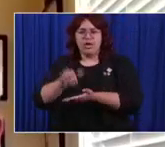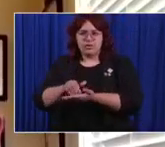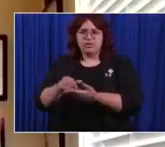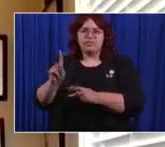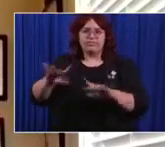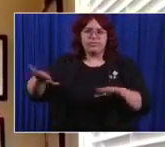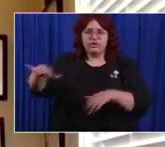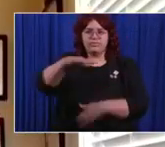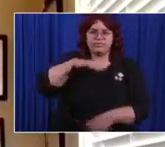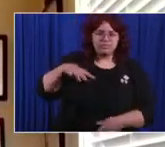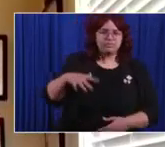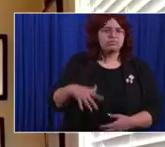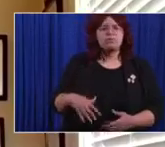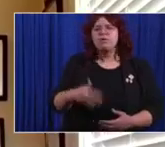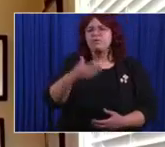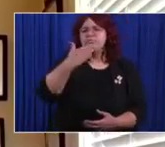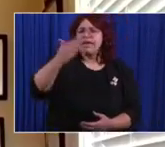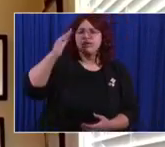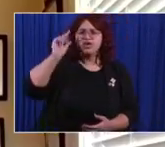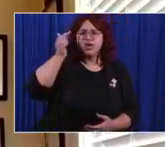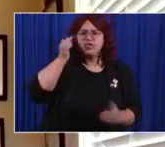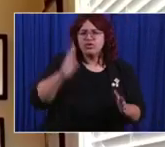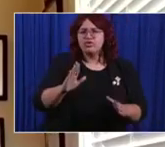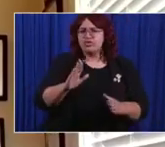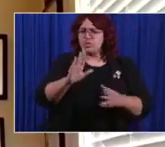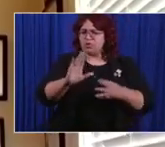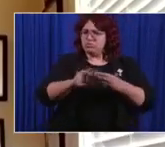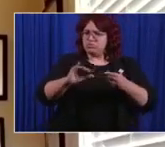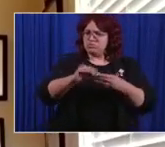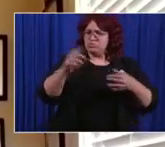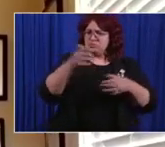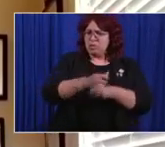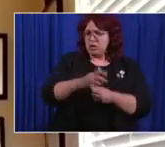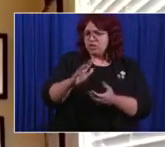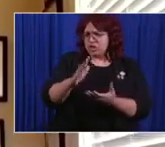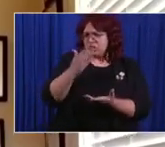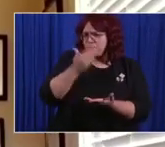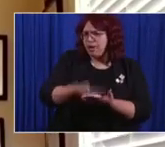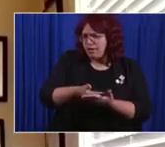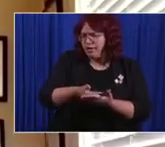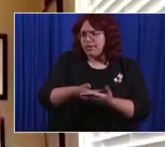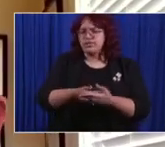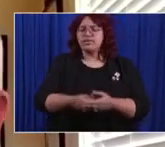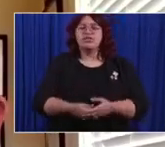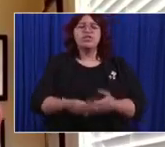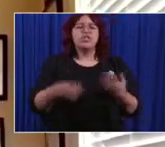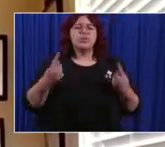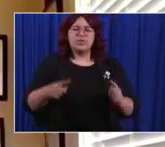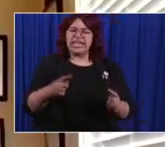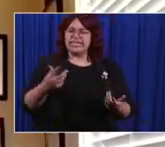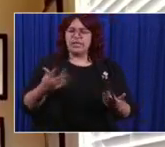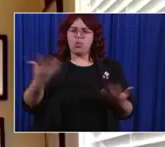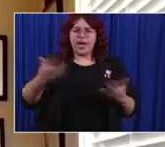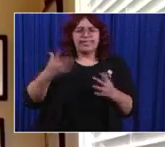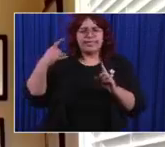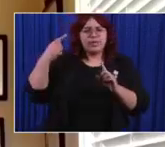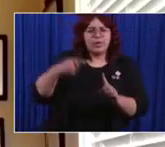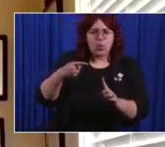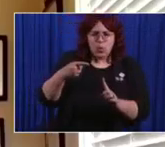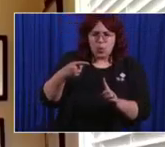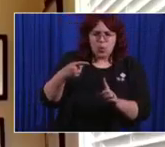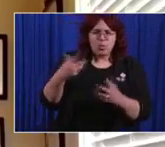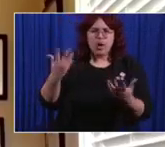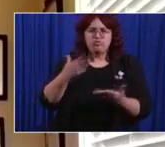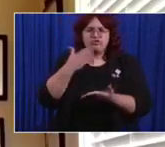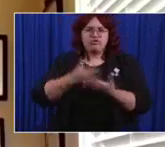it, I think, incredibly well. As we were looking at what would be a threshold, a number that would indicate